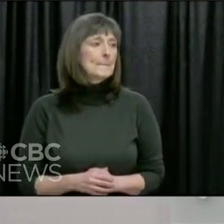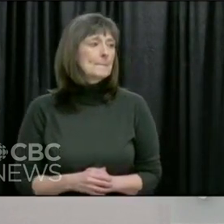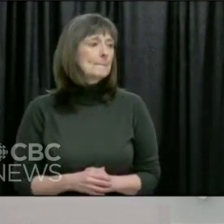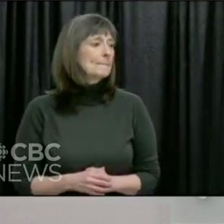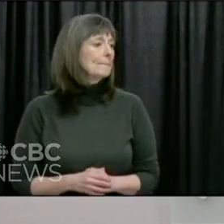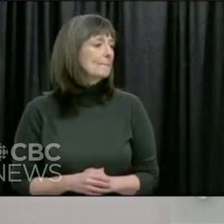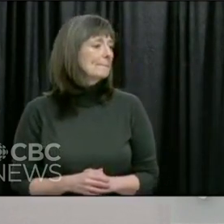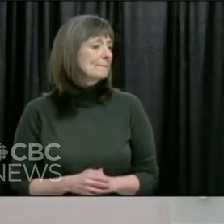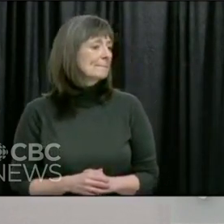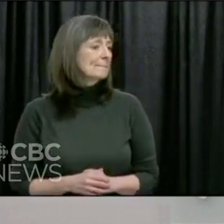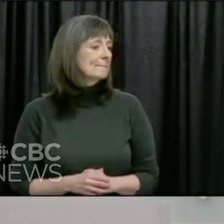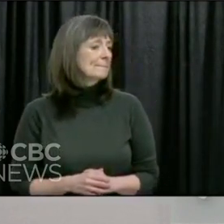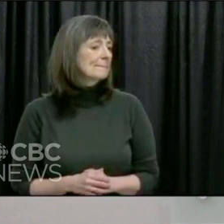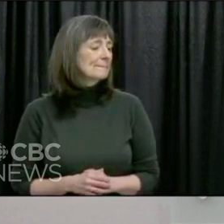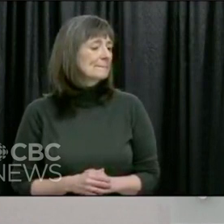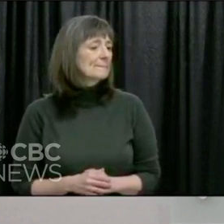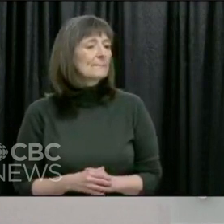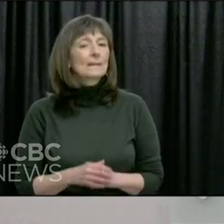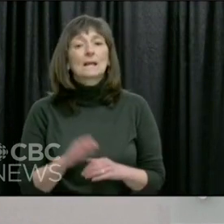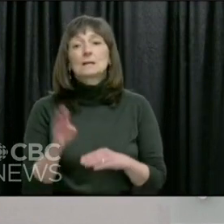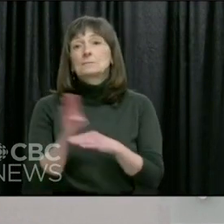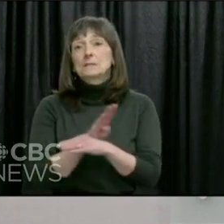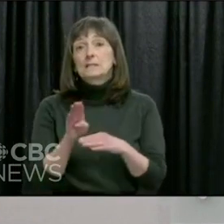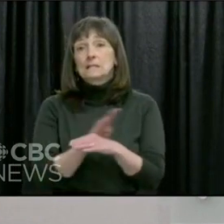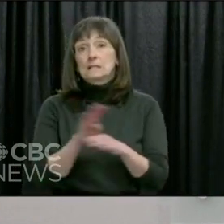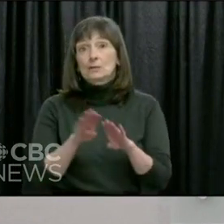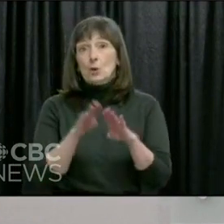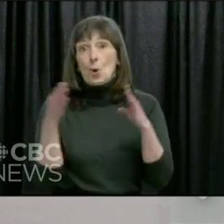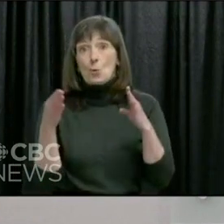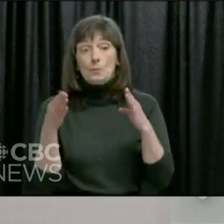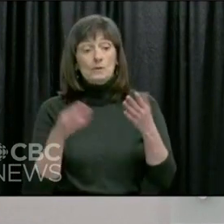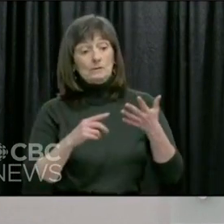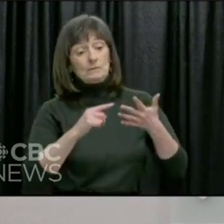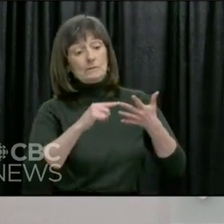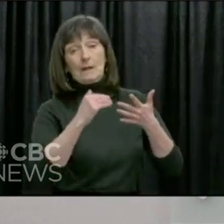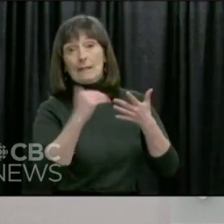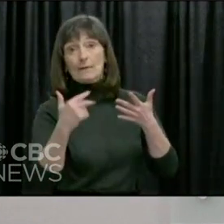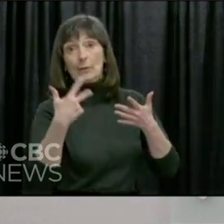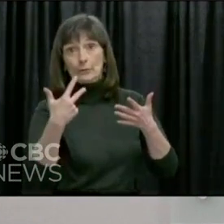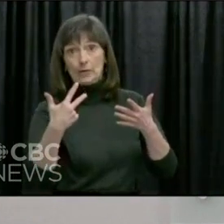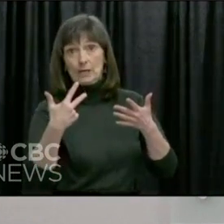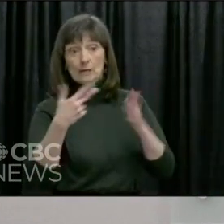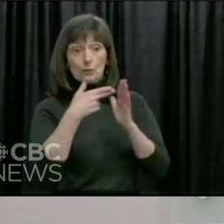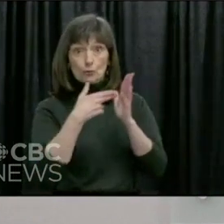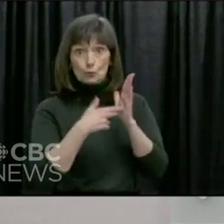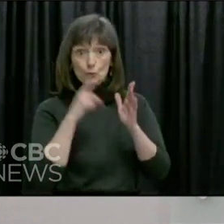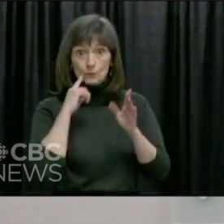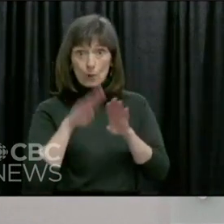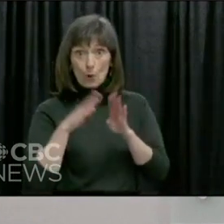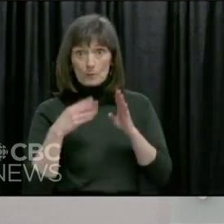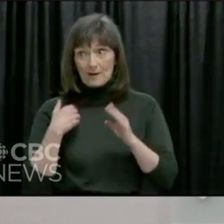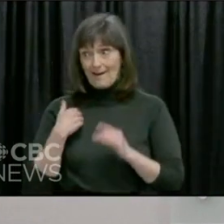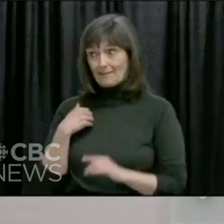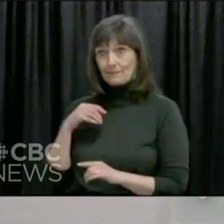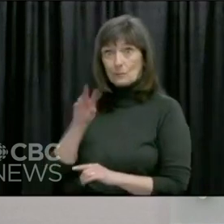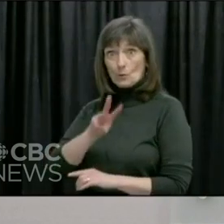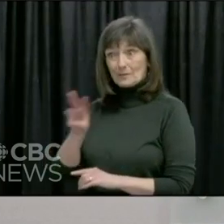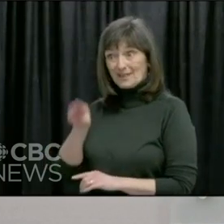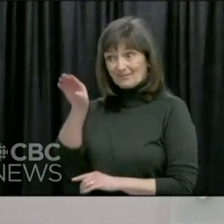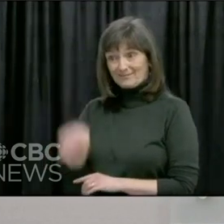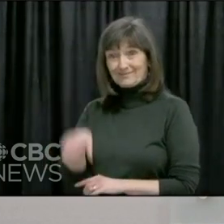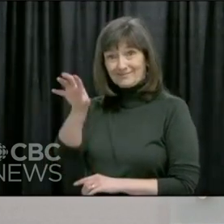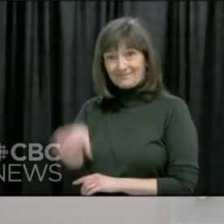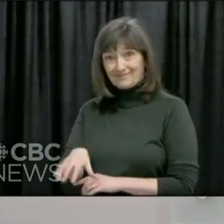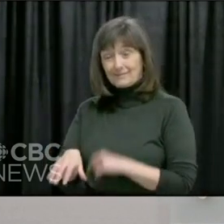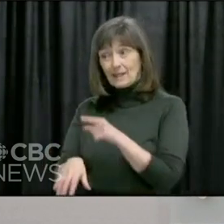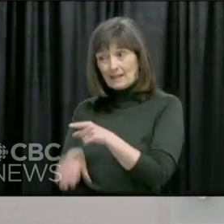Are the guidelines for businesses opening in alert level 3 available online at government COVID website? But can you speak to what some of those guidelines are going